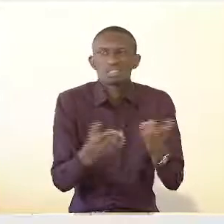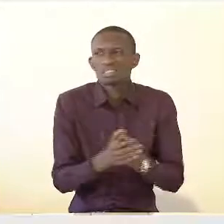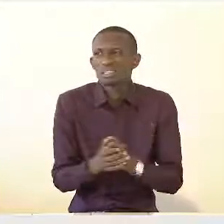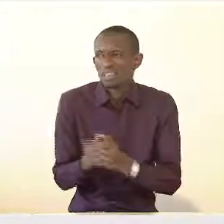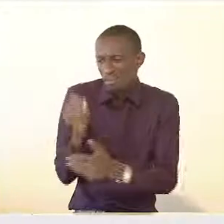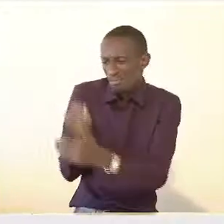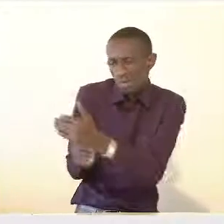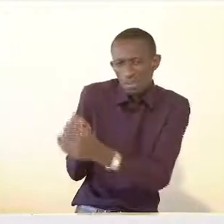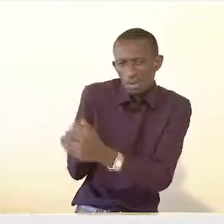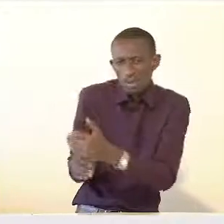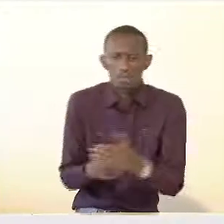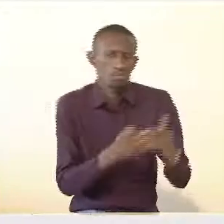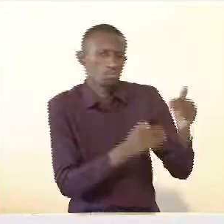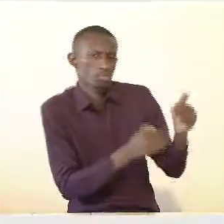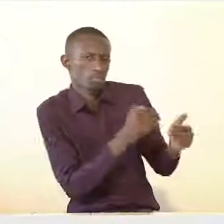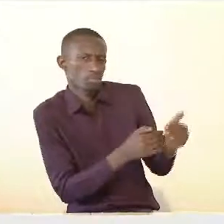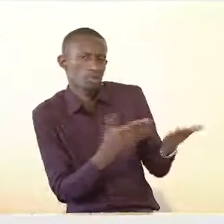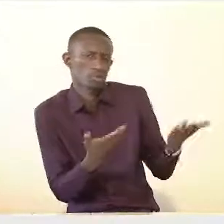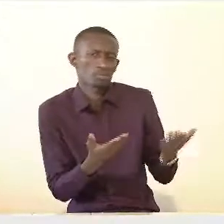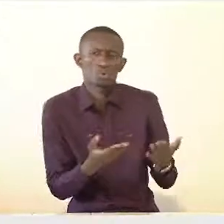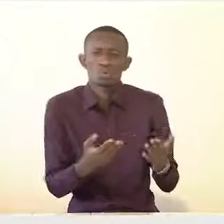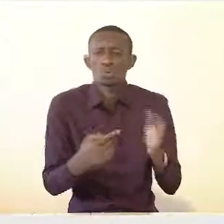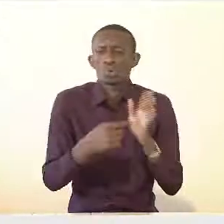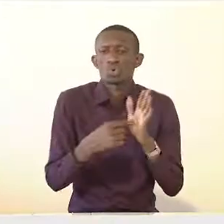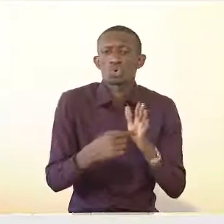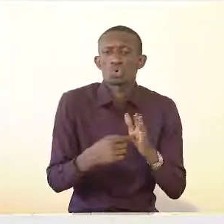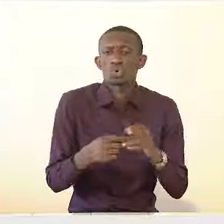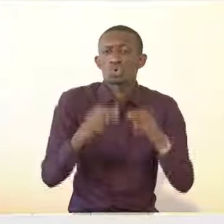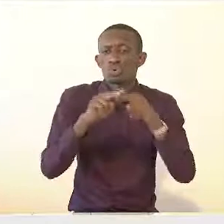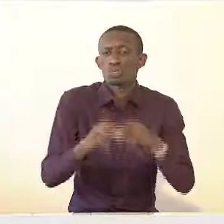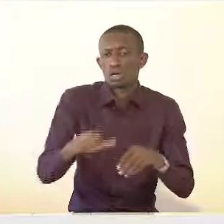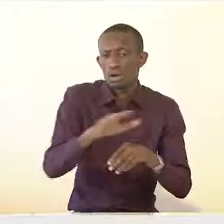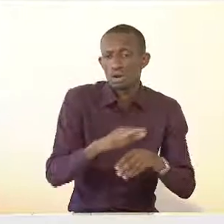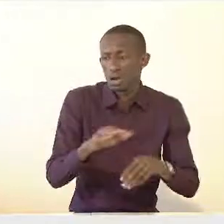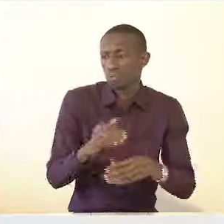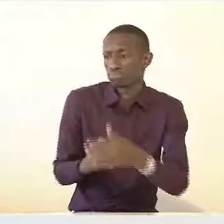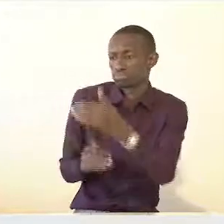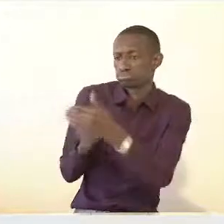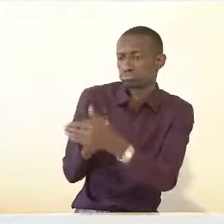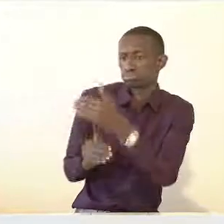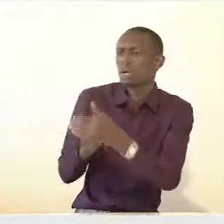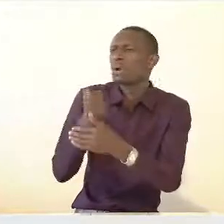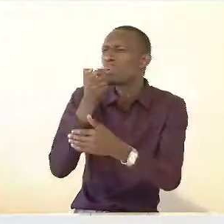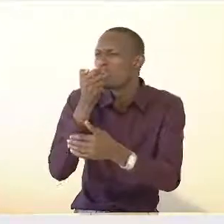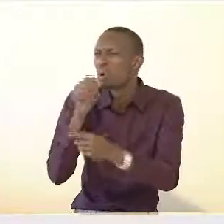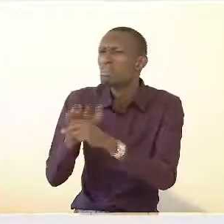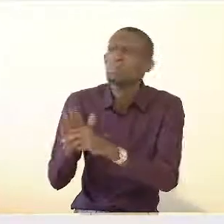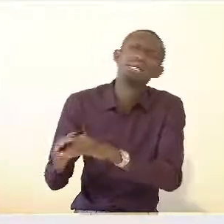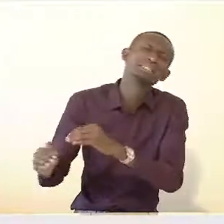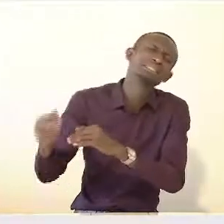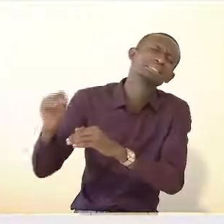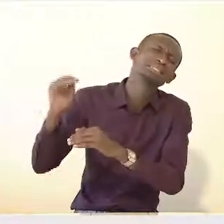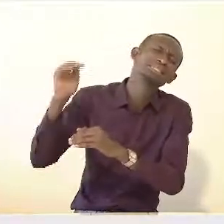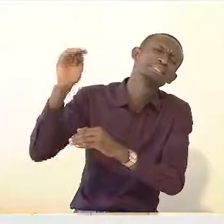you are in an environment where the temperature is very high, the body can gain heat. And once it gains